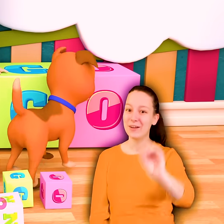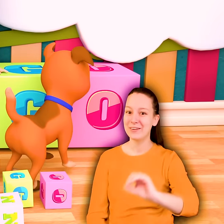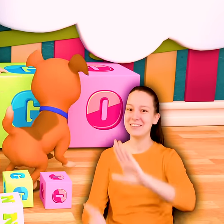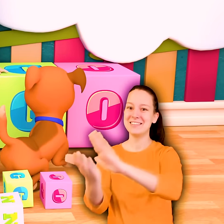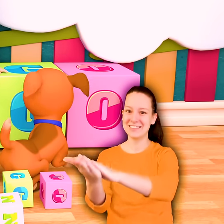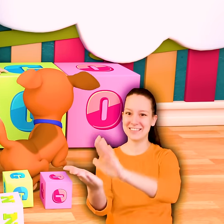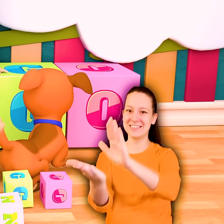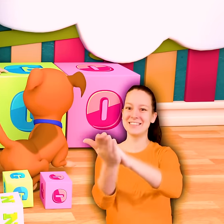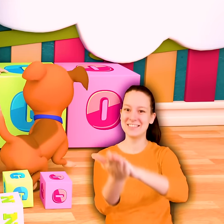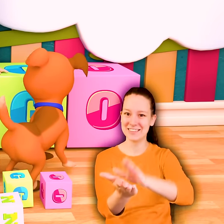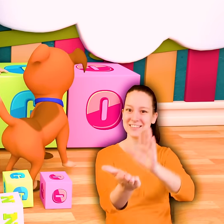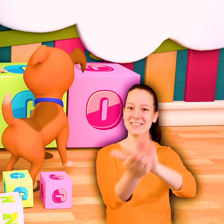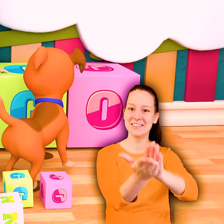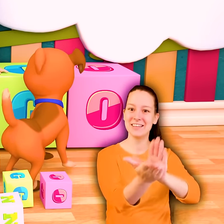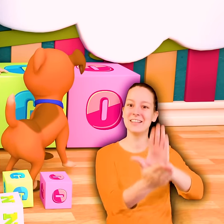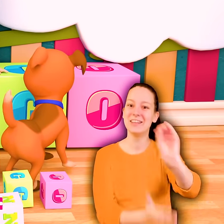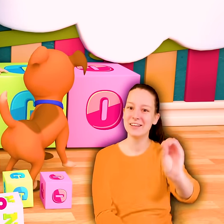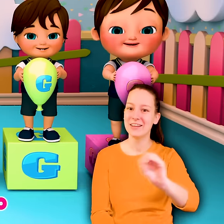oh